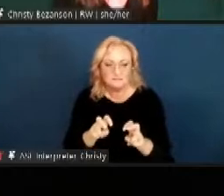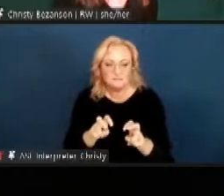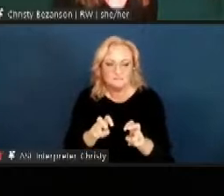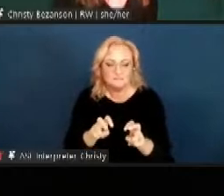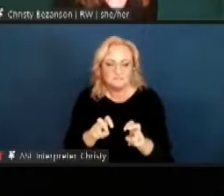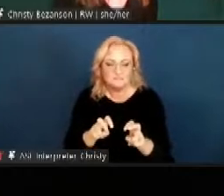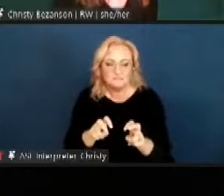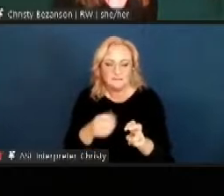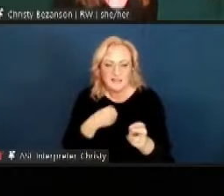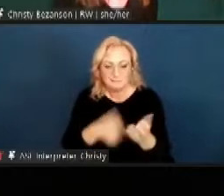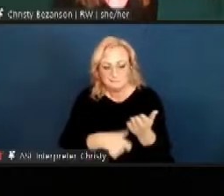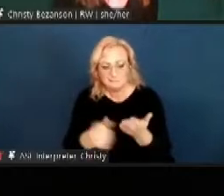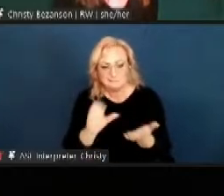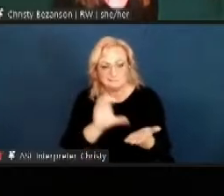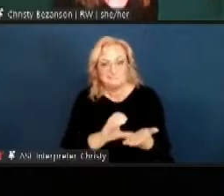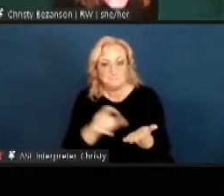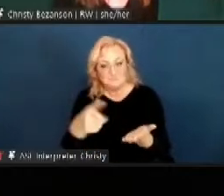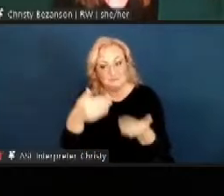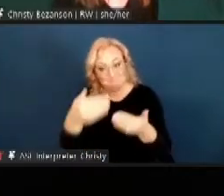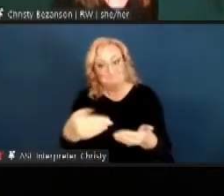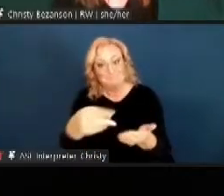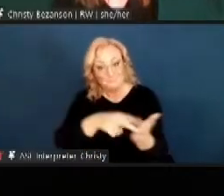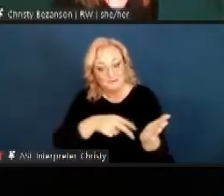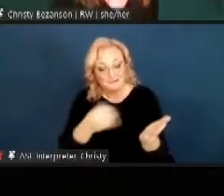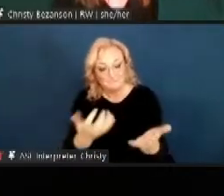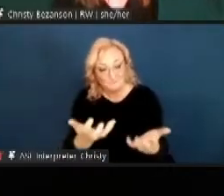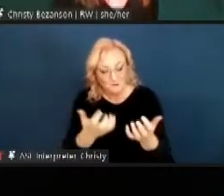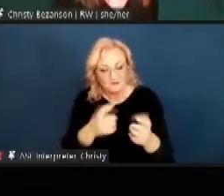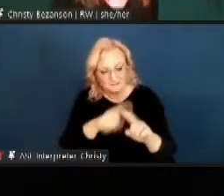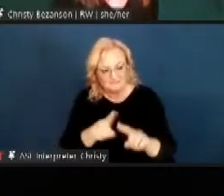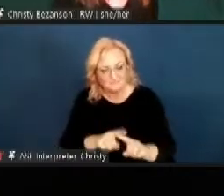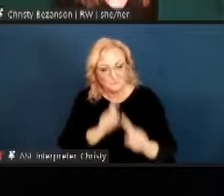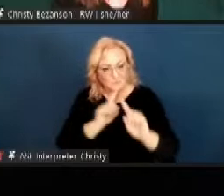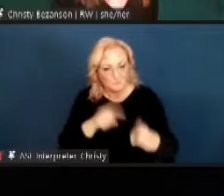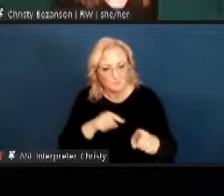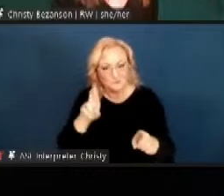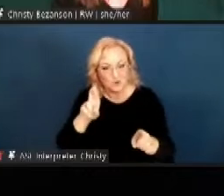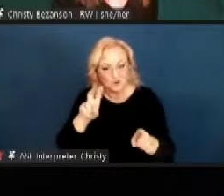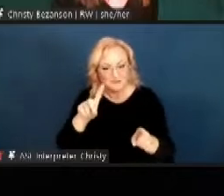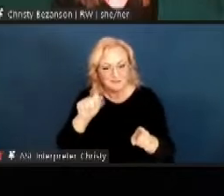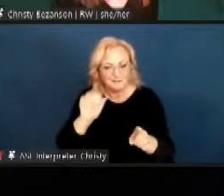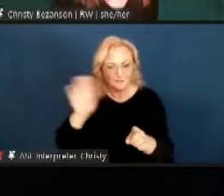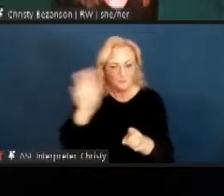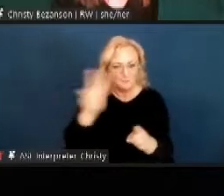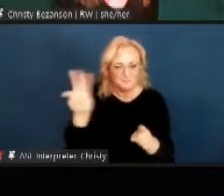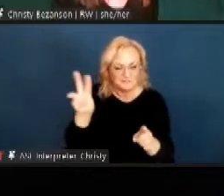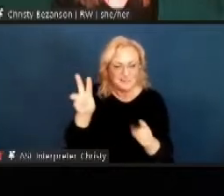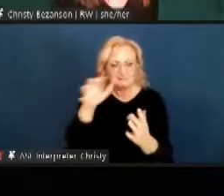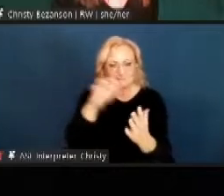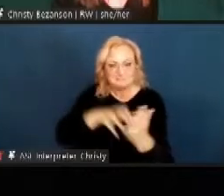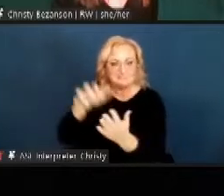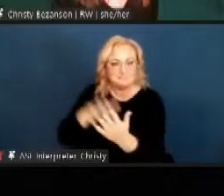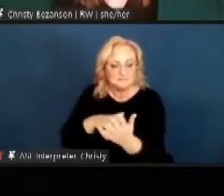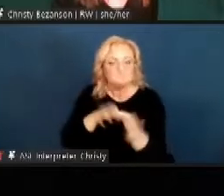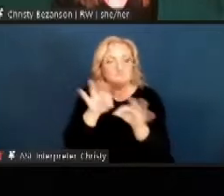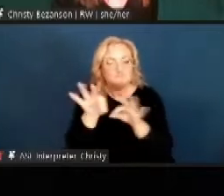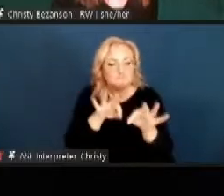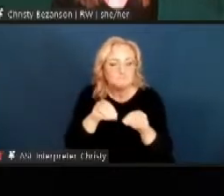here's some of the research reports that RDA has on their website that just talks a little bit more